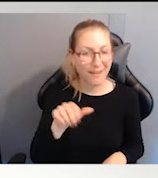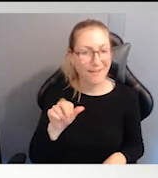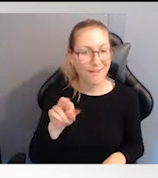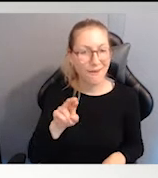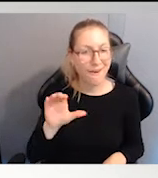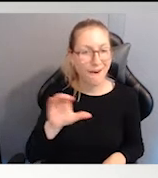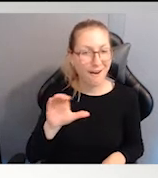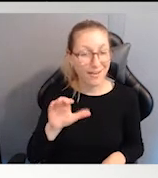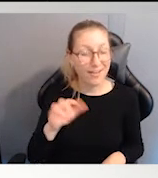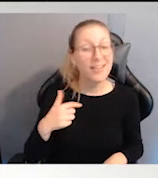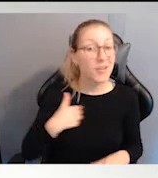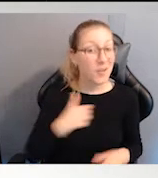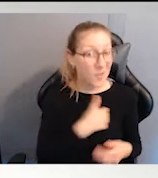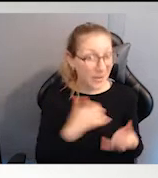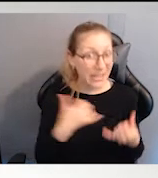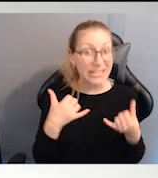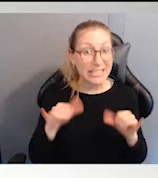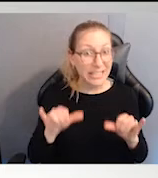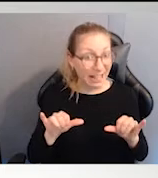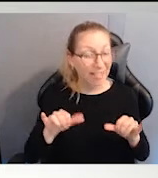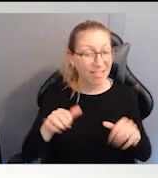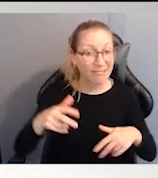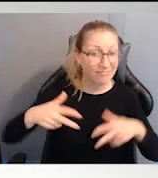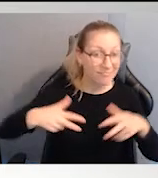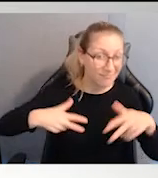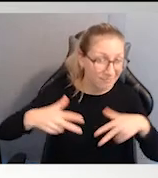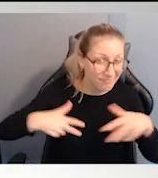And we still do monthly hike days.